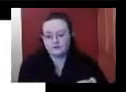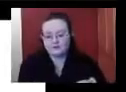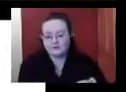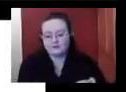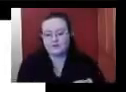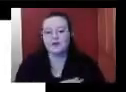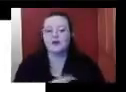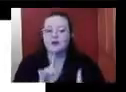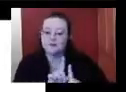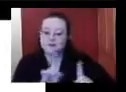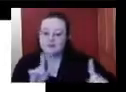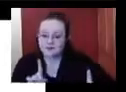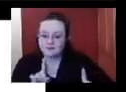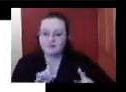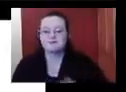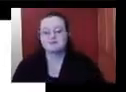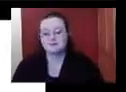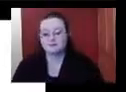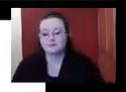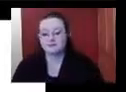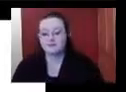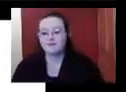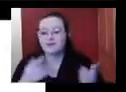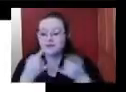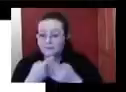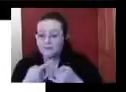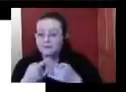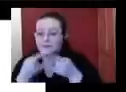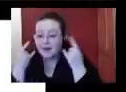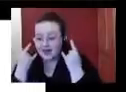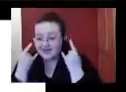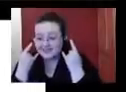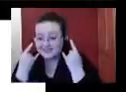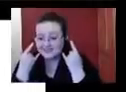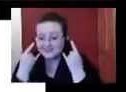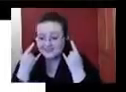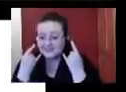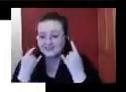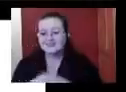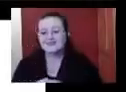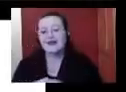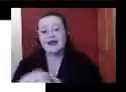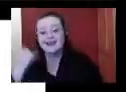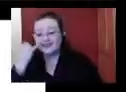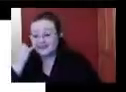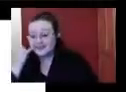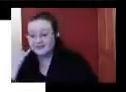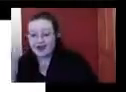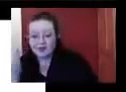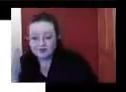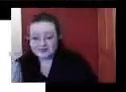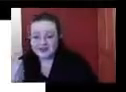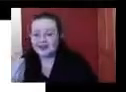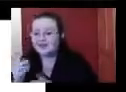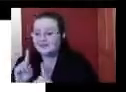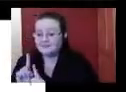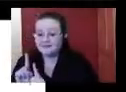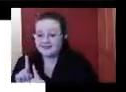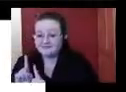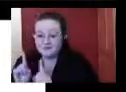distancing, wear a mask in indoor public places and outdoors when physical distancing cannot be